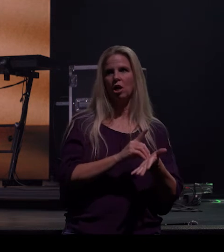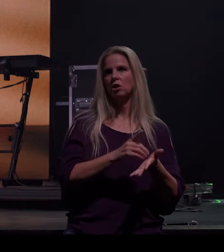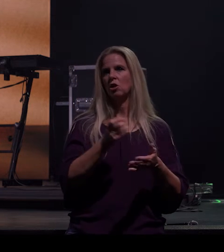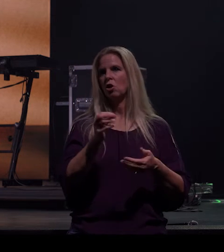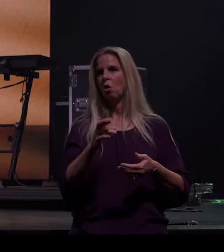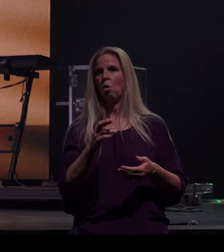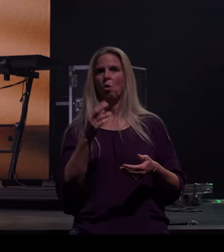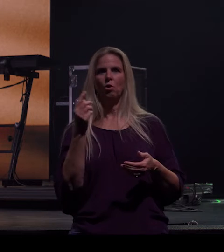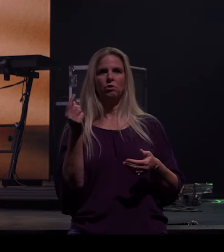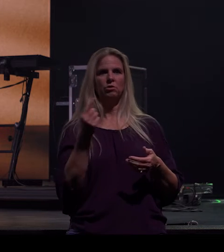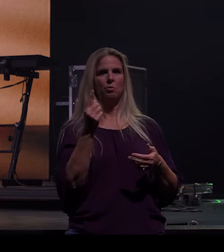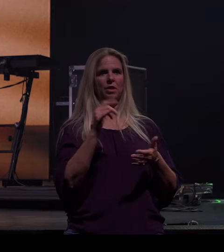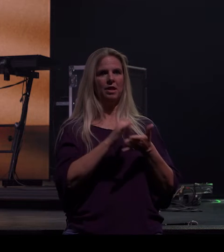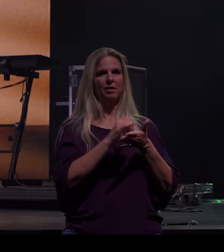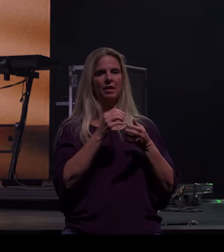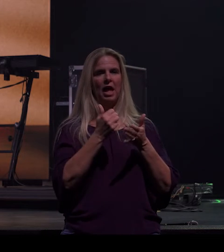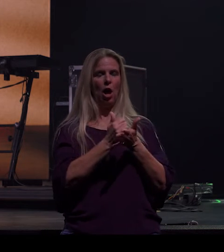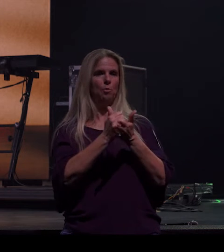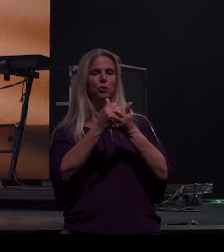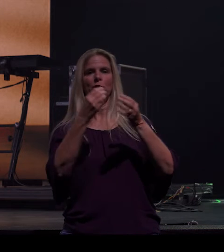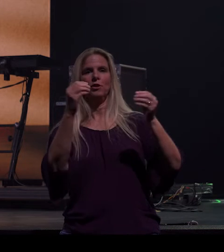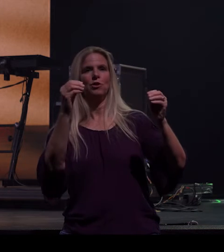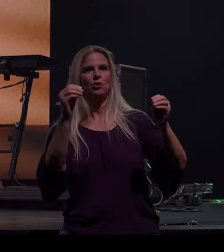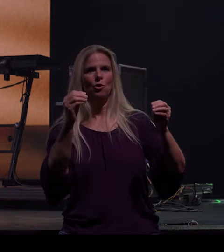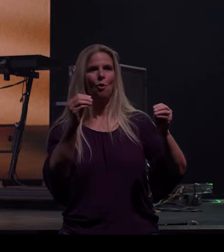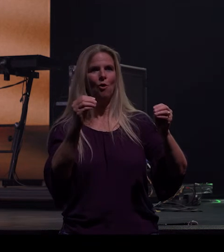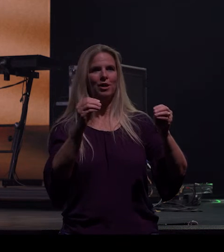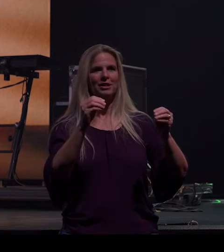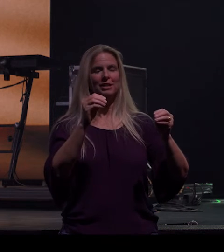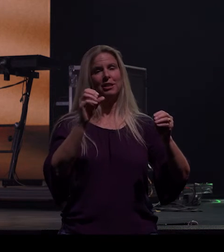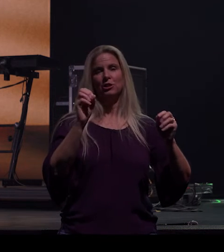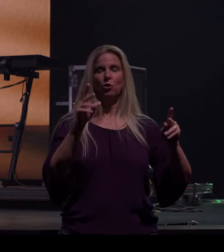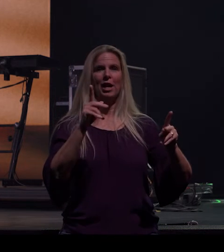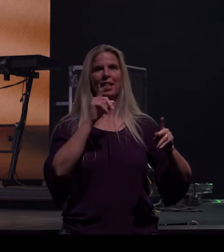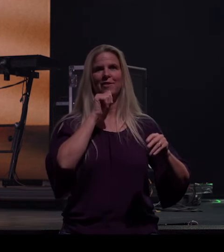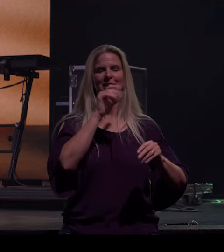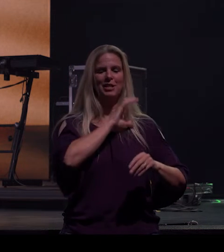person at Home Depot is not a Christian, that's okay, right? I can get